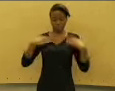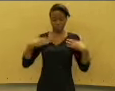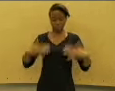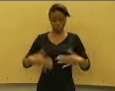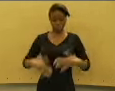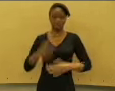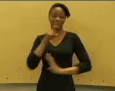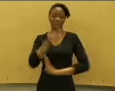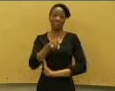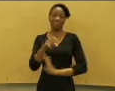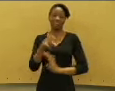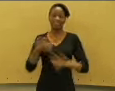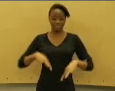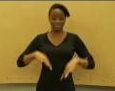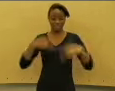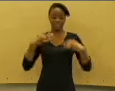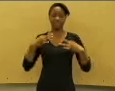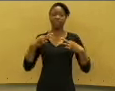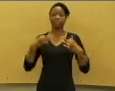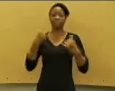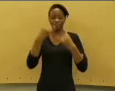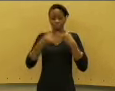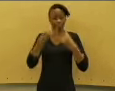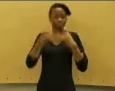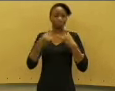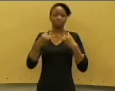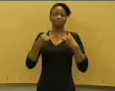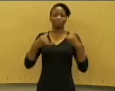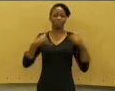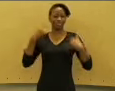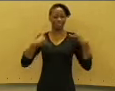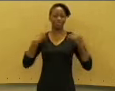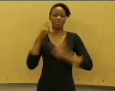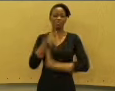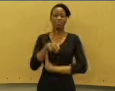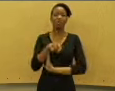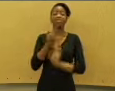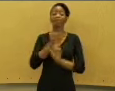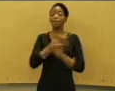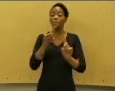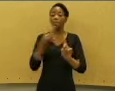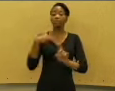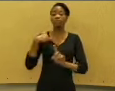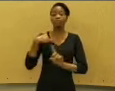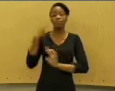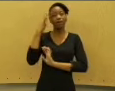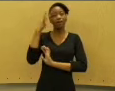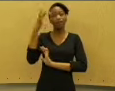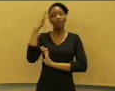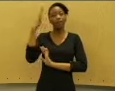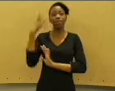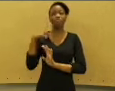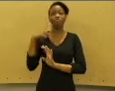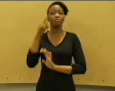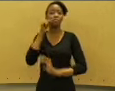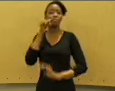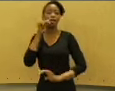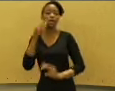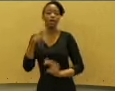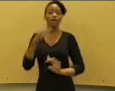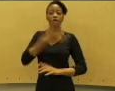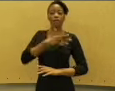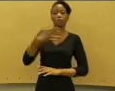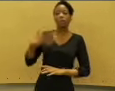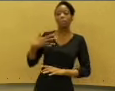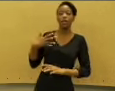are imagining pleasure, we're imagining other people's pleasure with our bodies. So imagine pleasure for